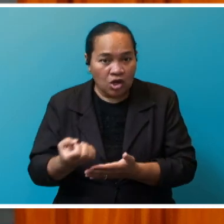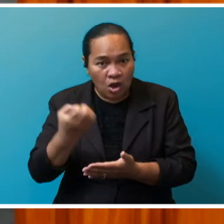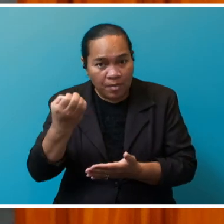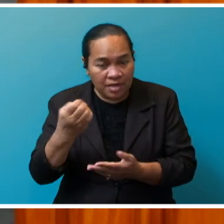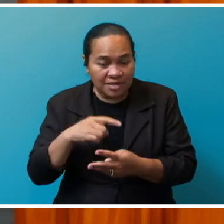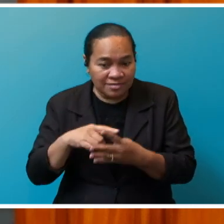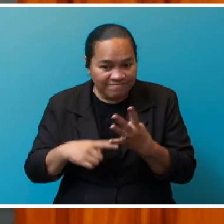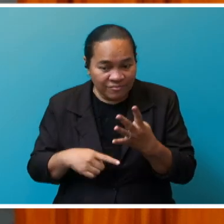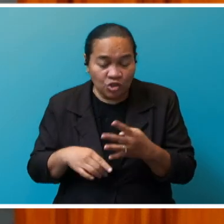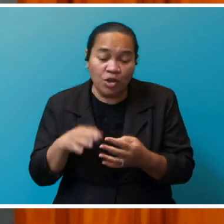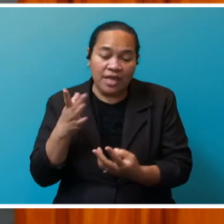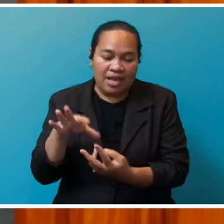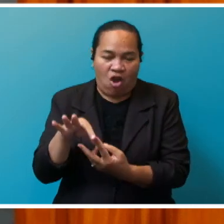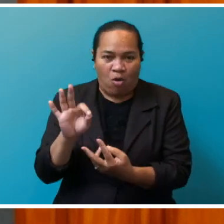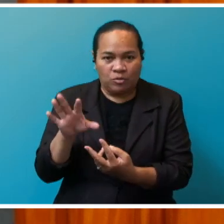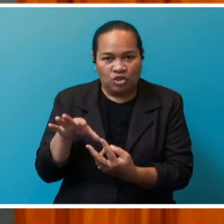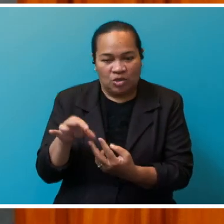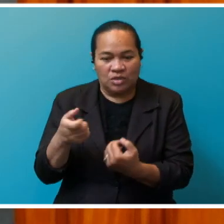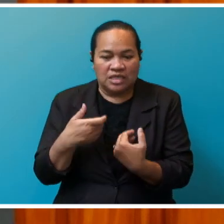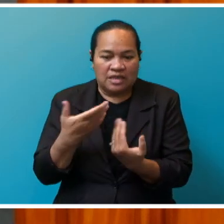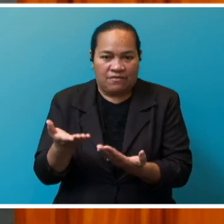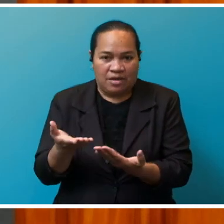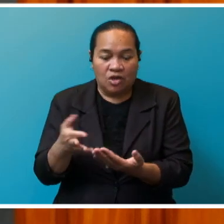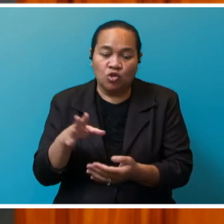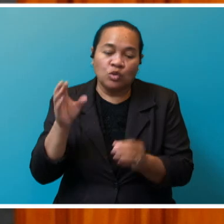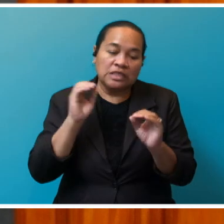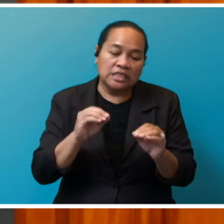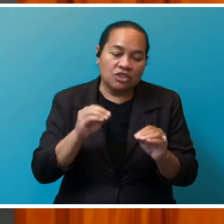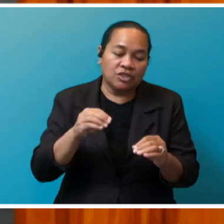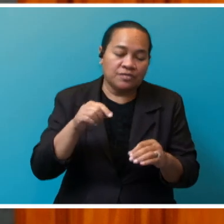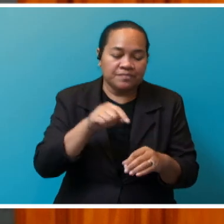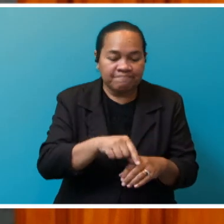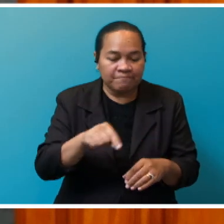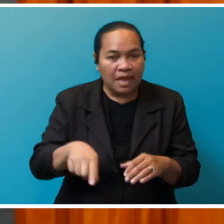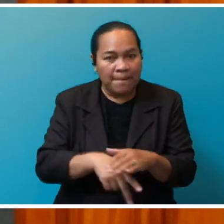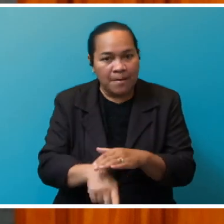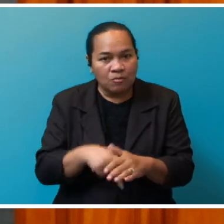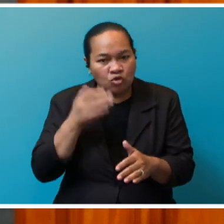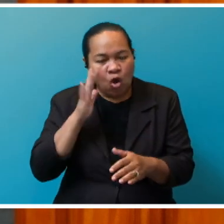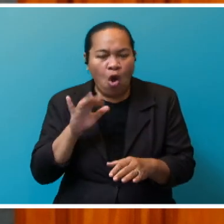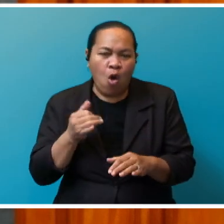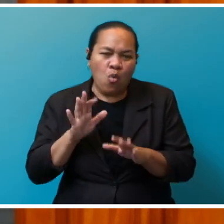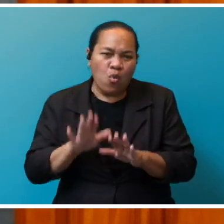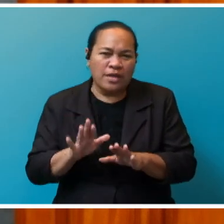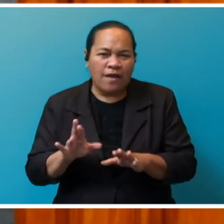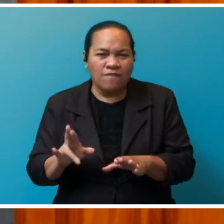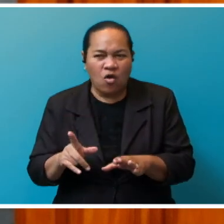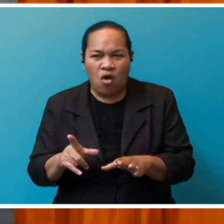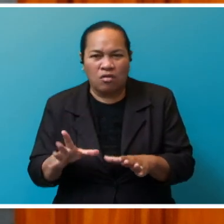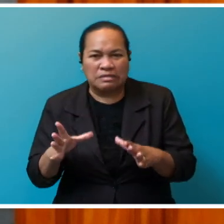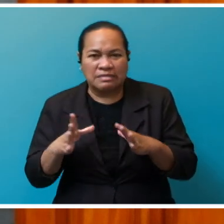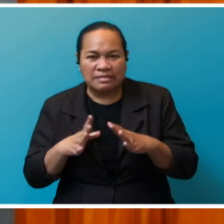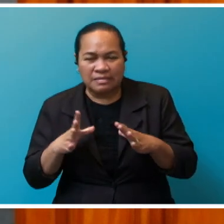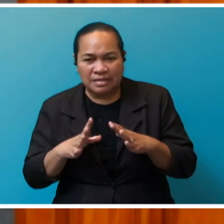given the option to teach in primary schools or wait for vacancy in their